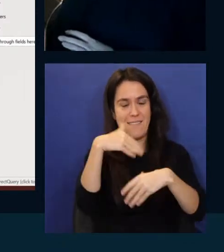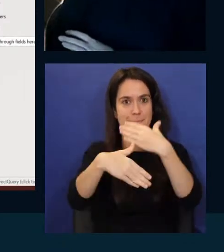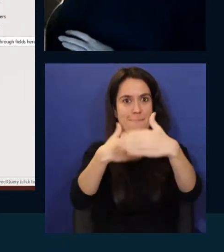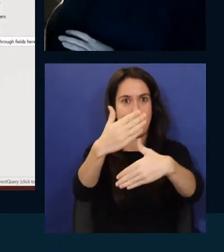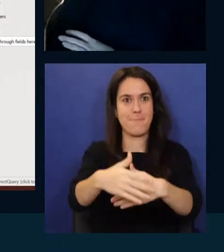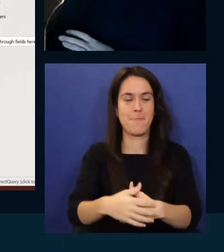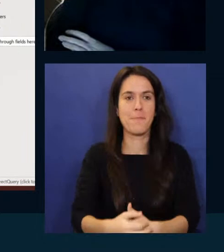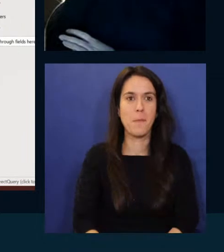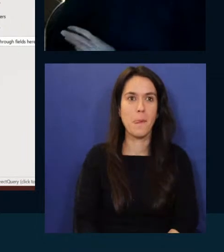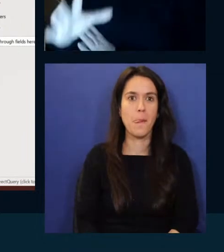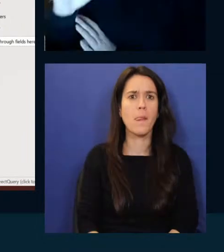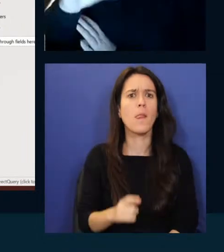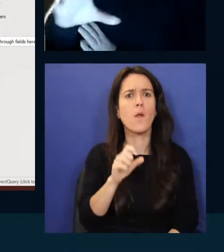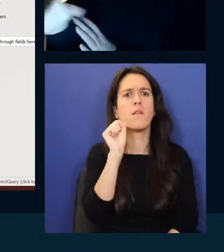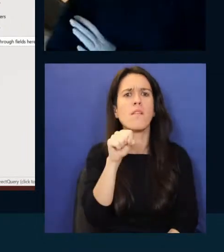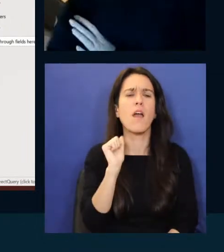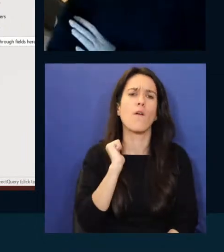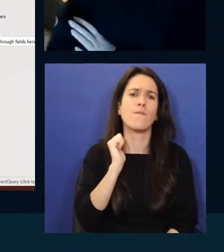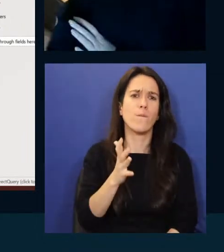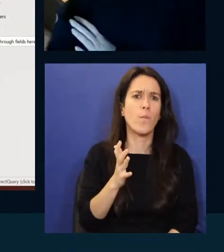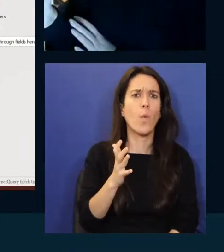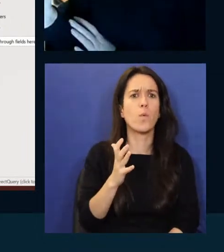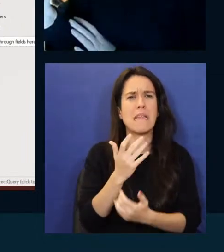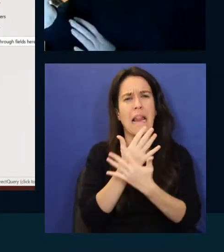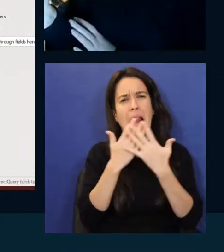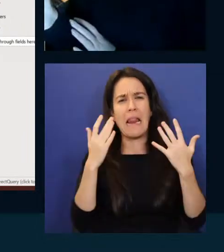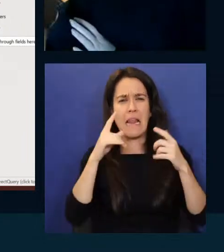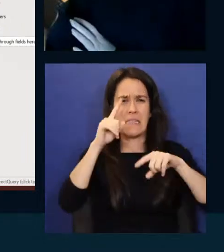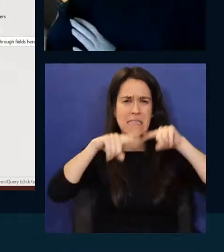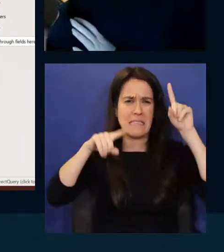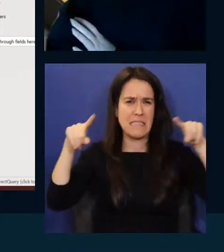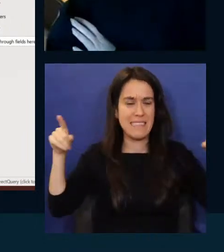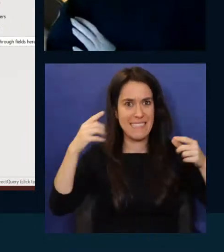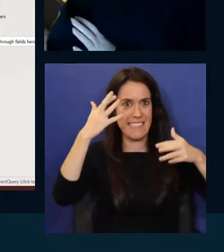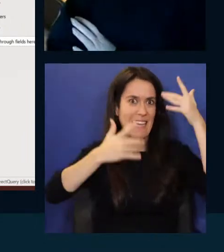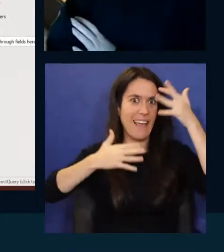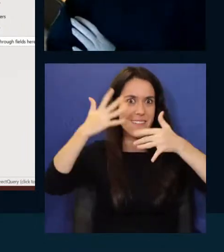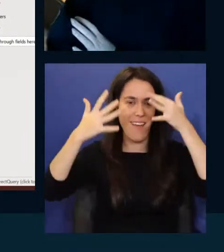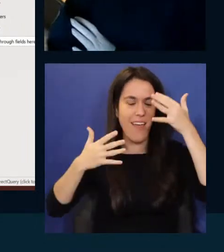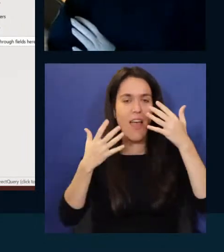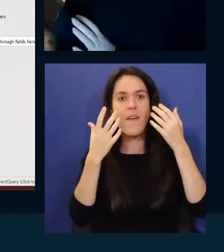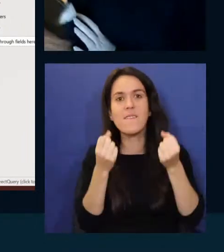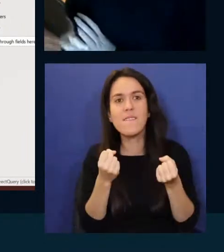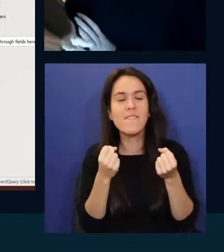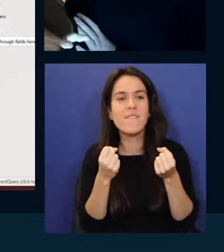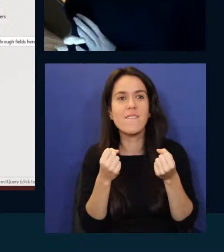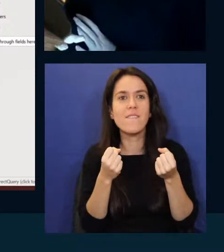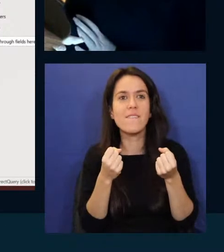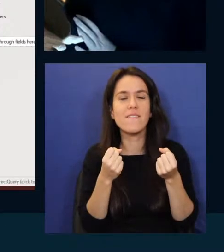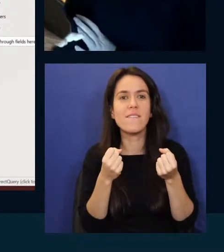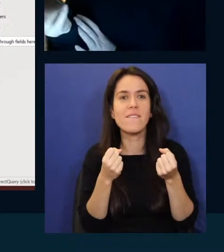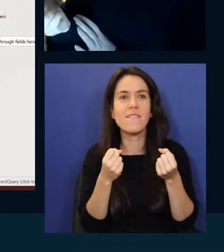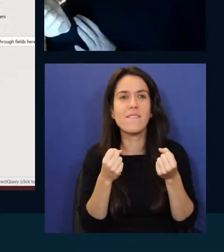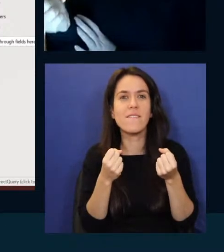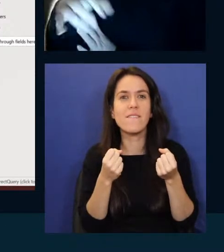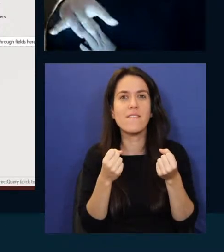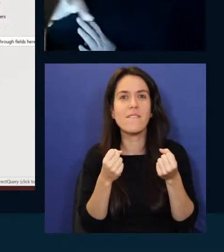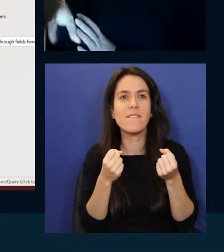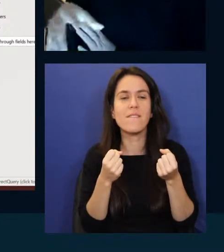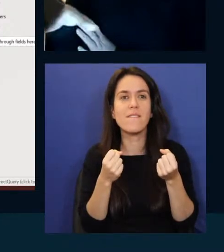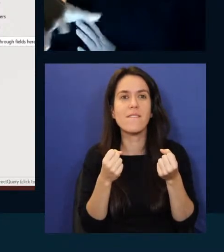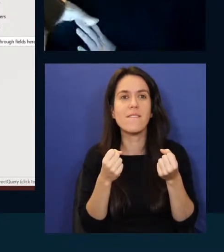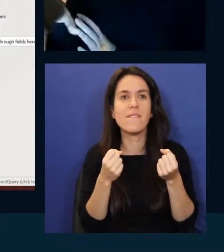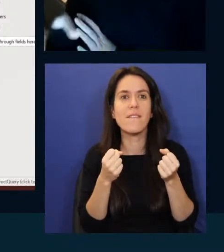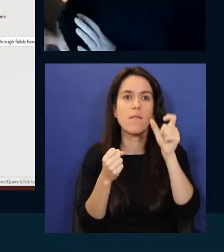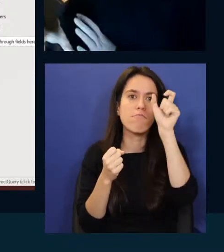you can, of course, see that there are lots of different data. You have, well, yeah, peer-to-peer conference. So this is